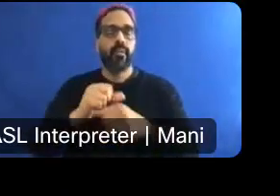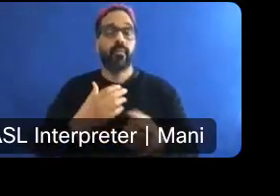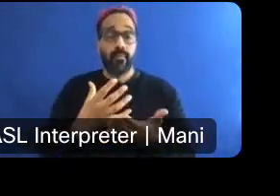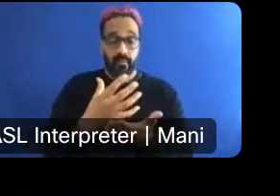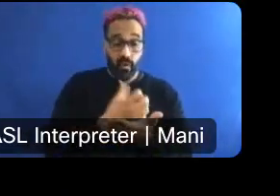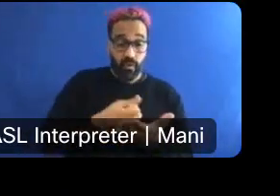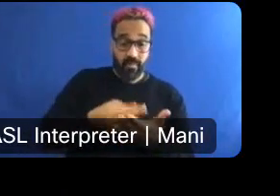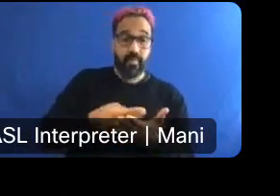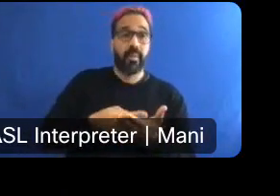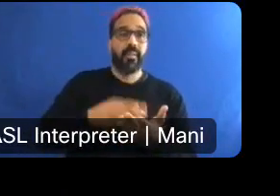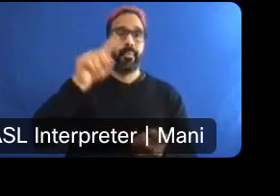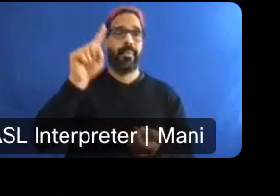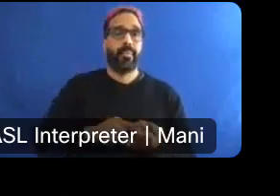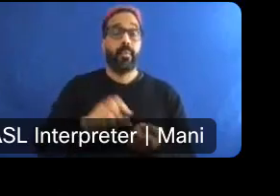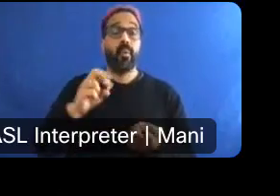settings.